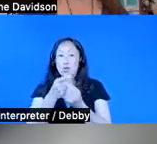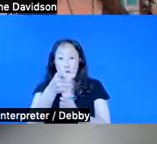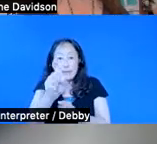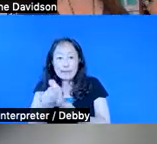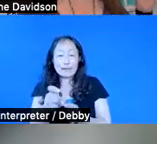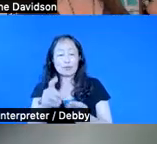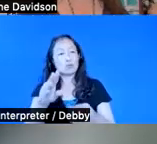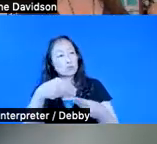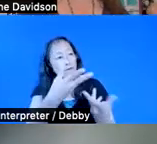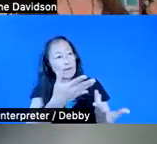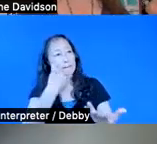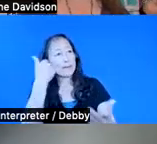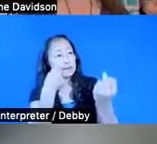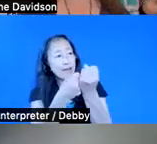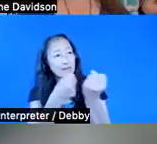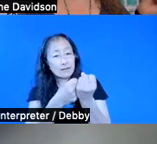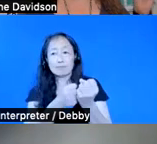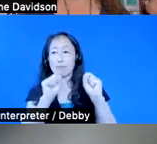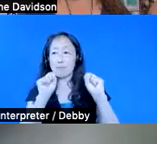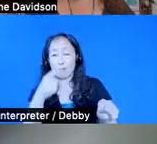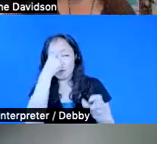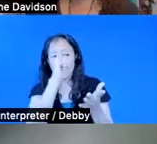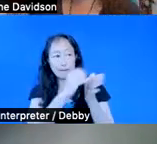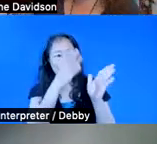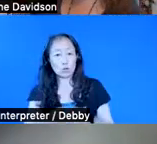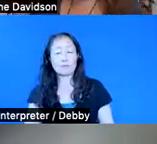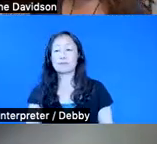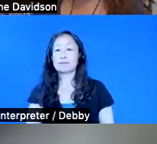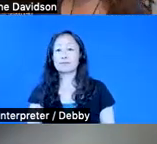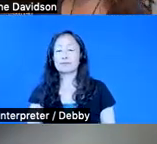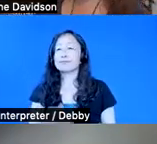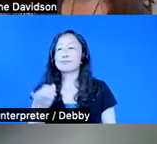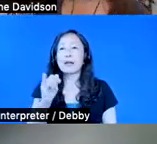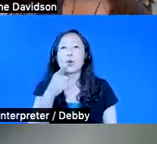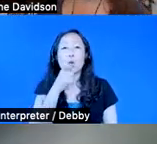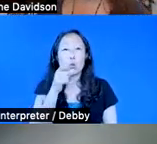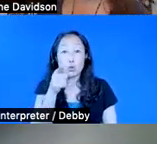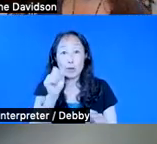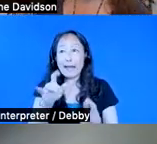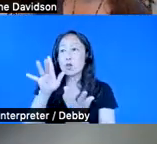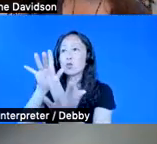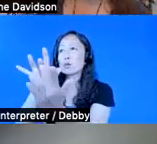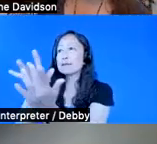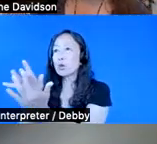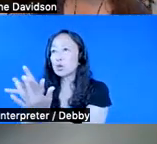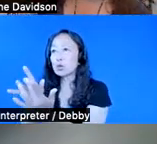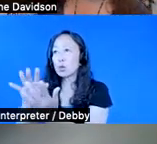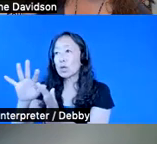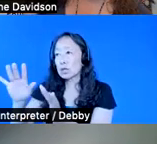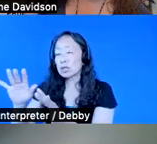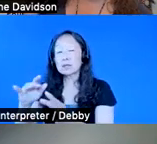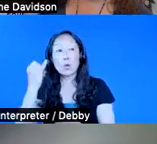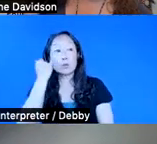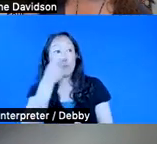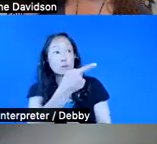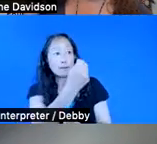advocacy possible for this person, right? Who do you have to reach out to and have it set up? So like if there's something that they